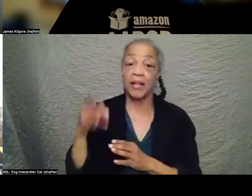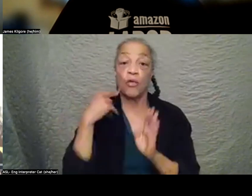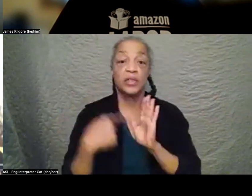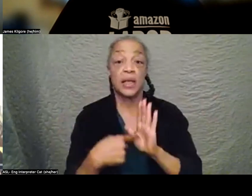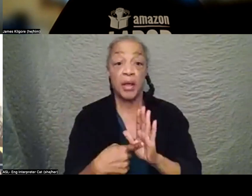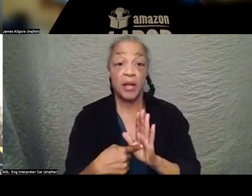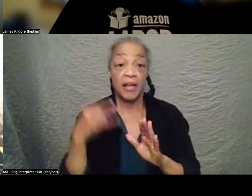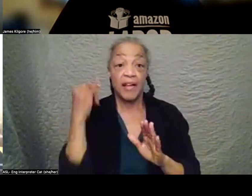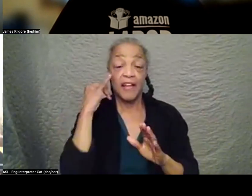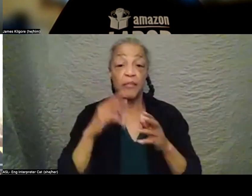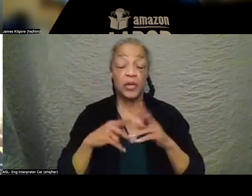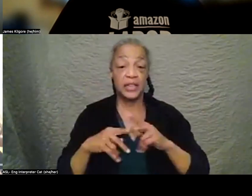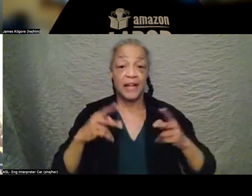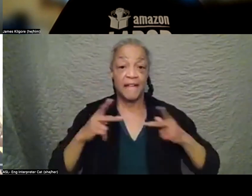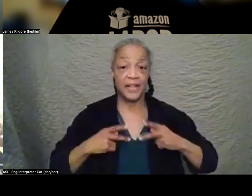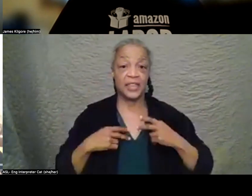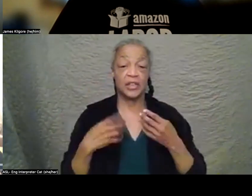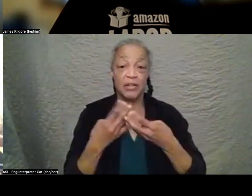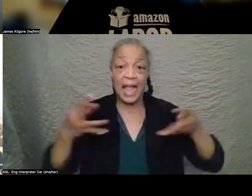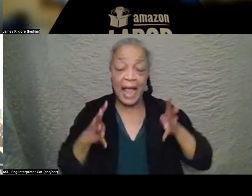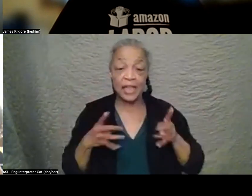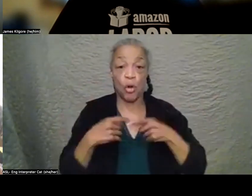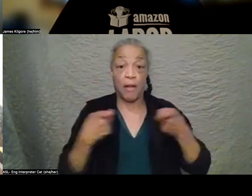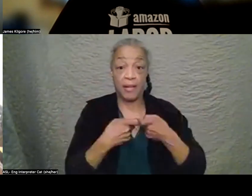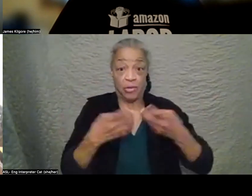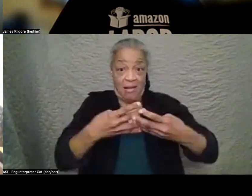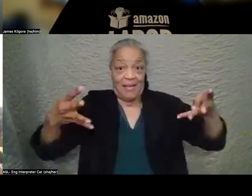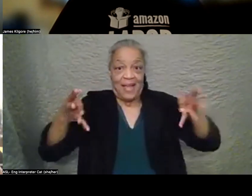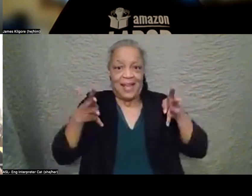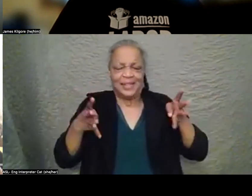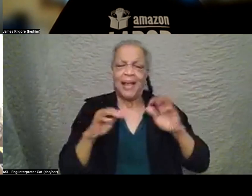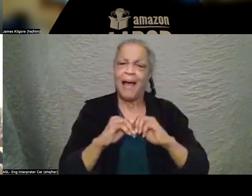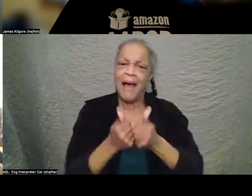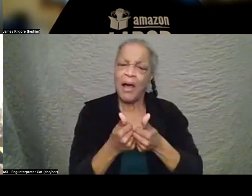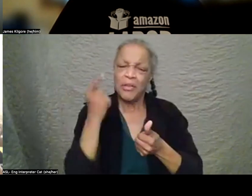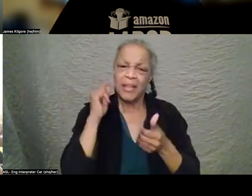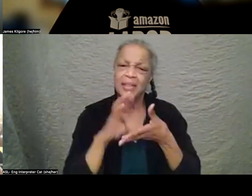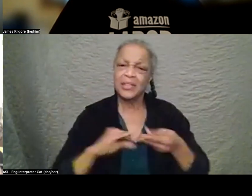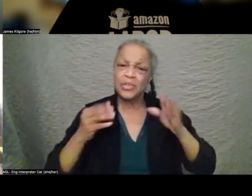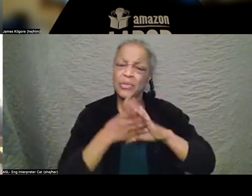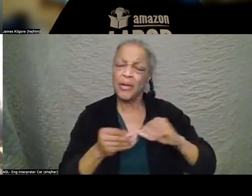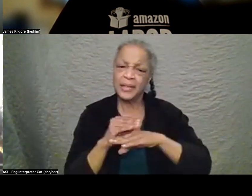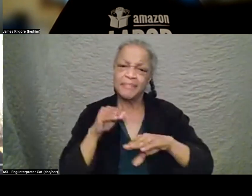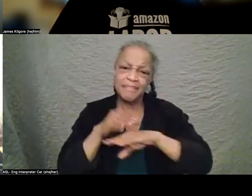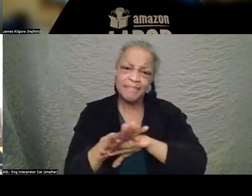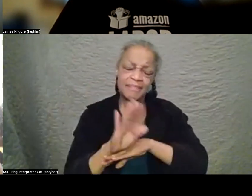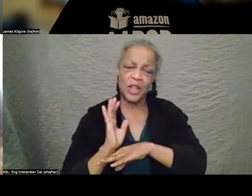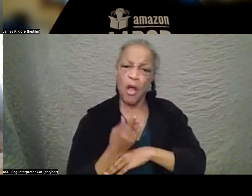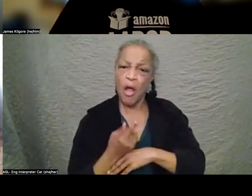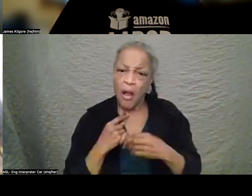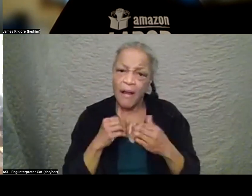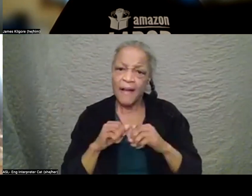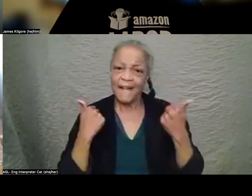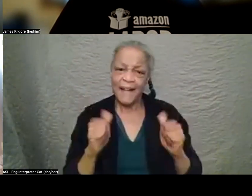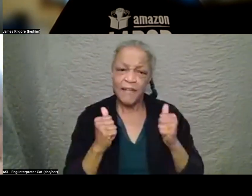behind the physical cage or an electronic cage. So how do you think these narratives impact our efforts to challenge